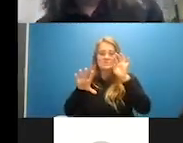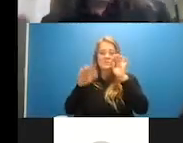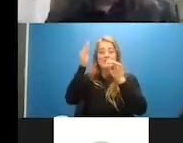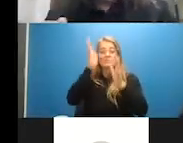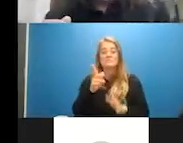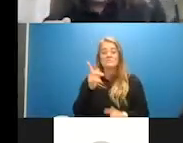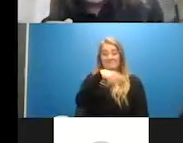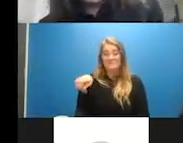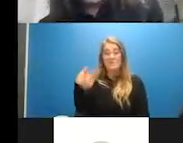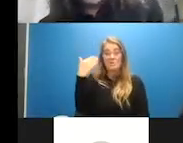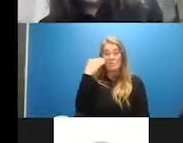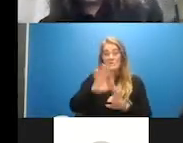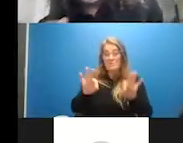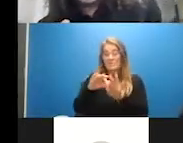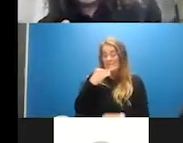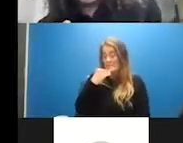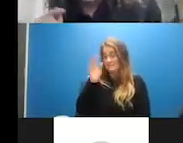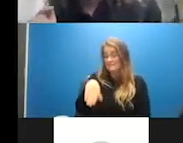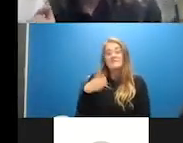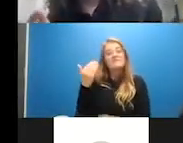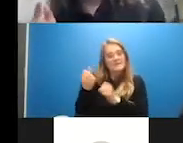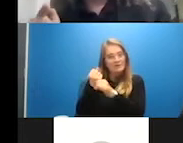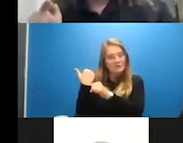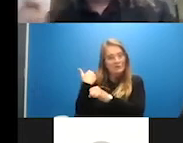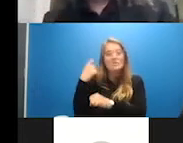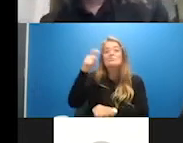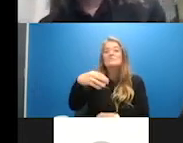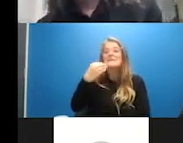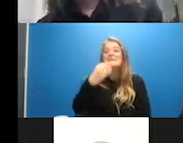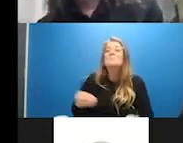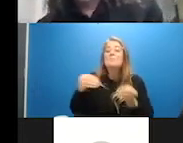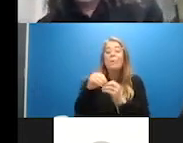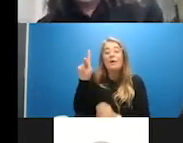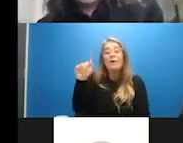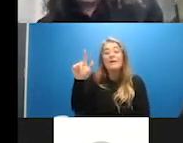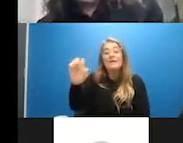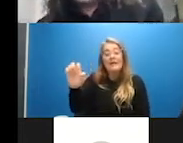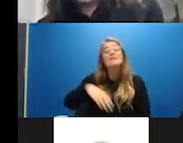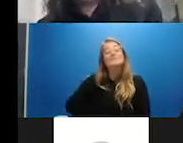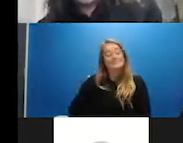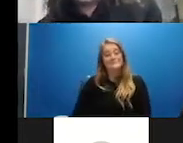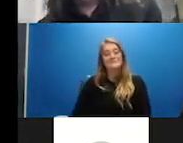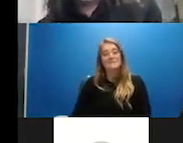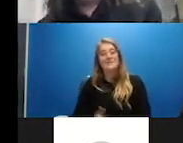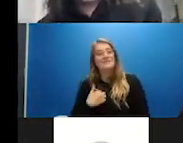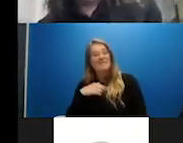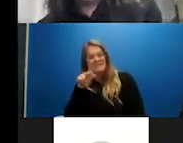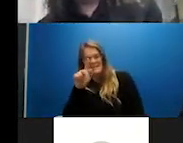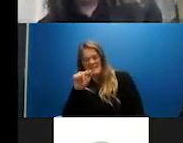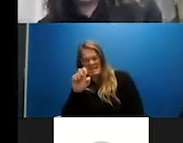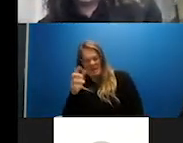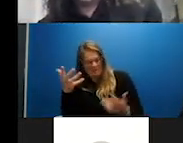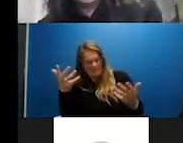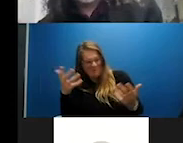what you really should eat around here? And this was 15 years ago. You should eat more kale. Now, I didn't even know what kale was at that point